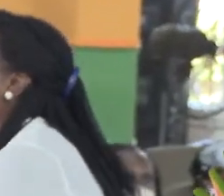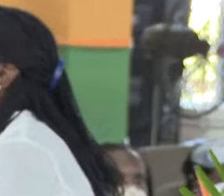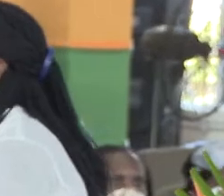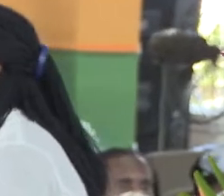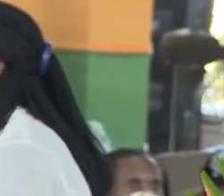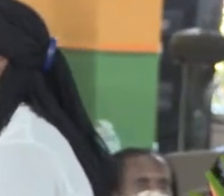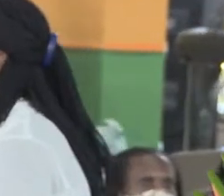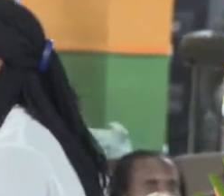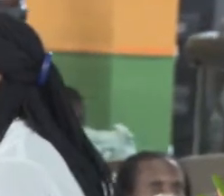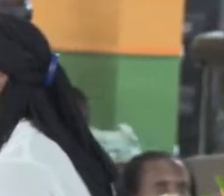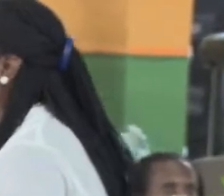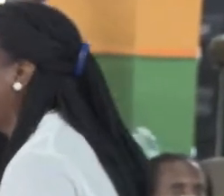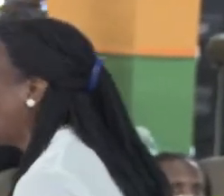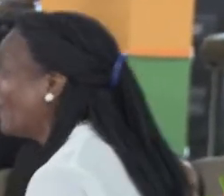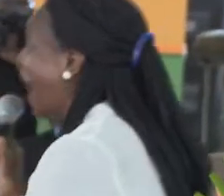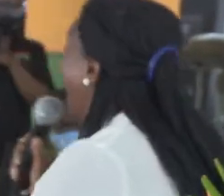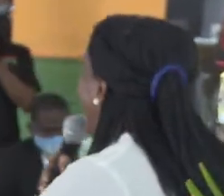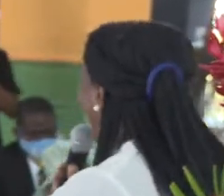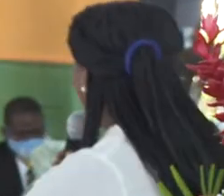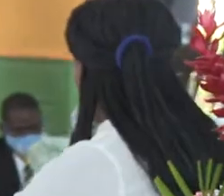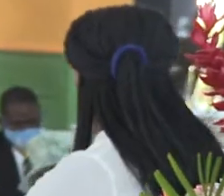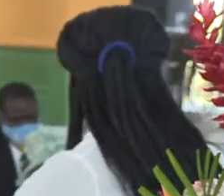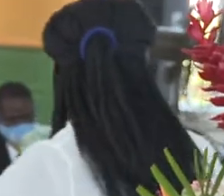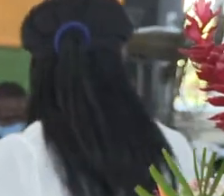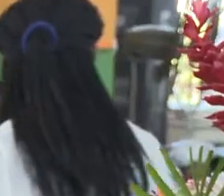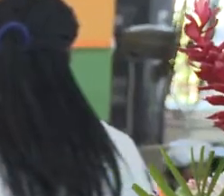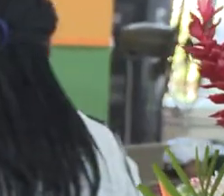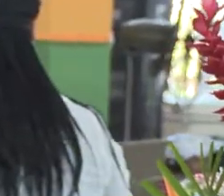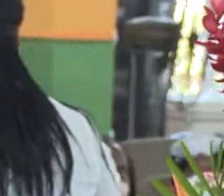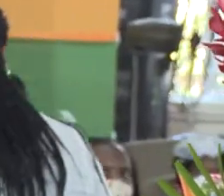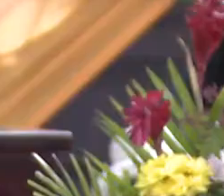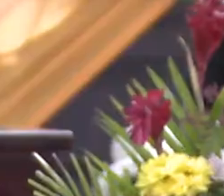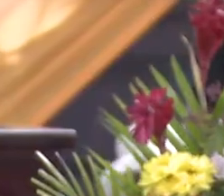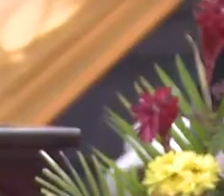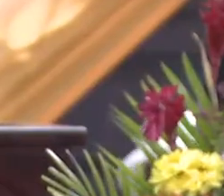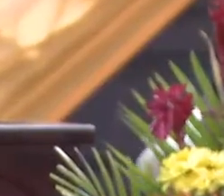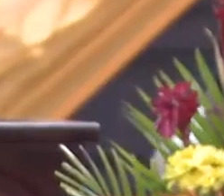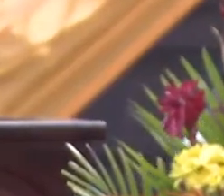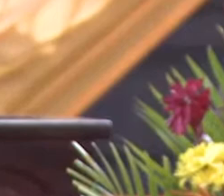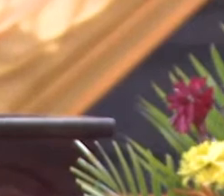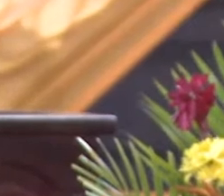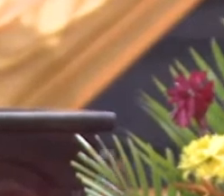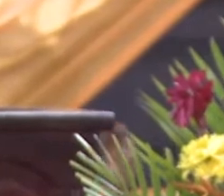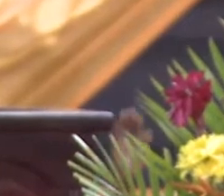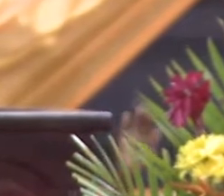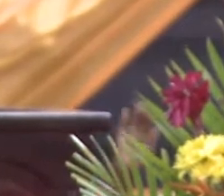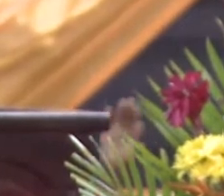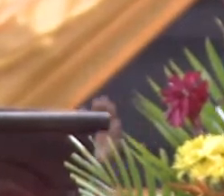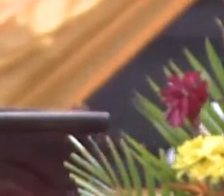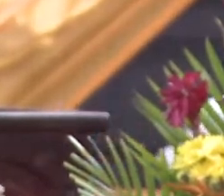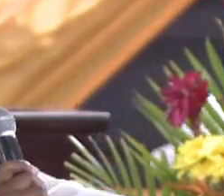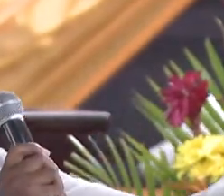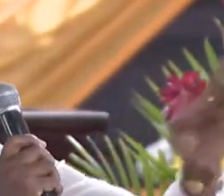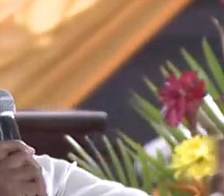so near. Then I remember those Hebrew boys in the